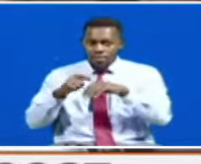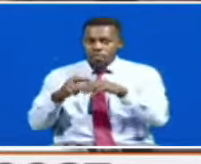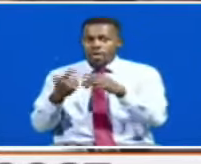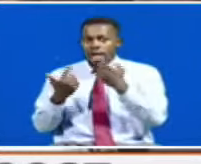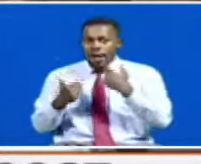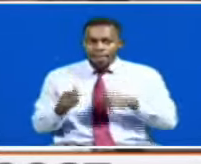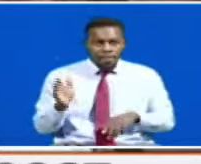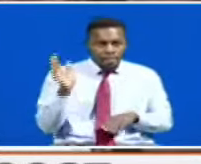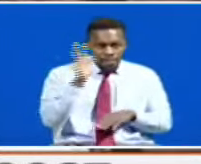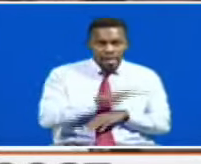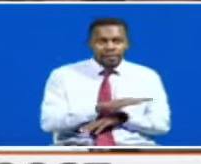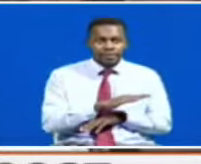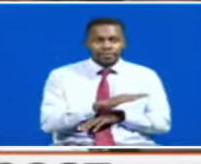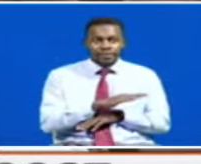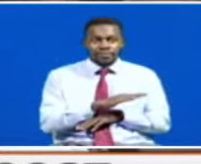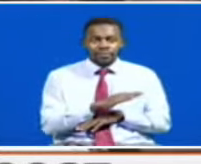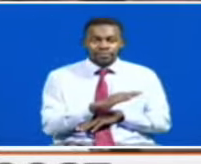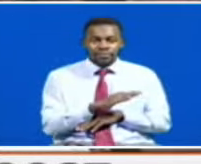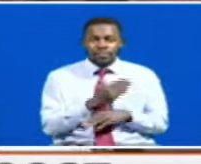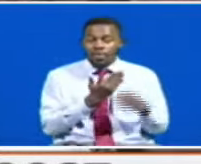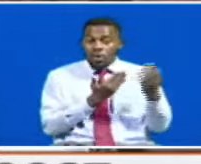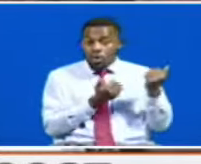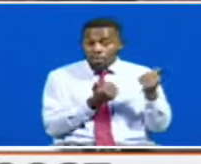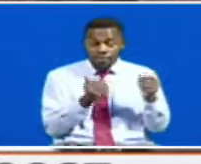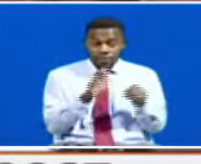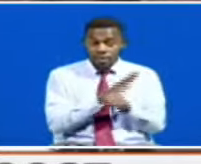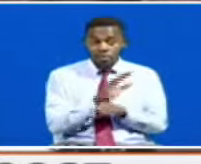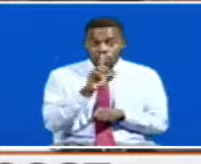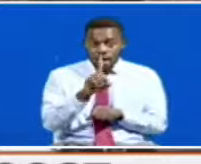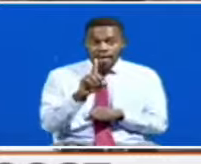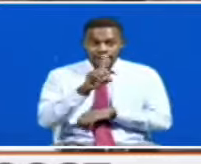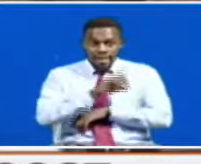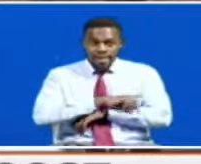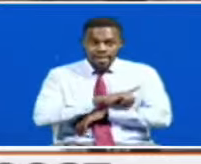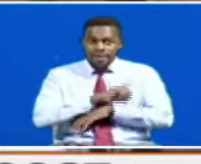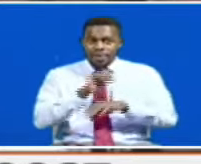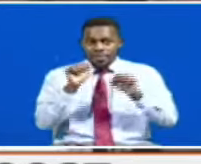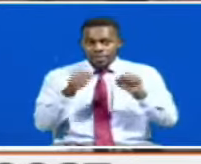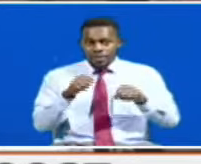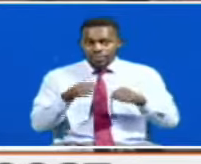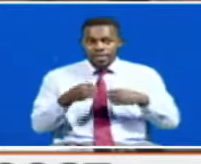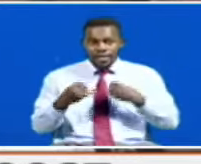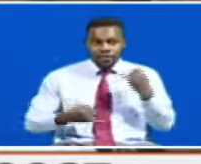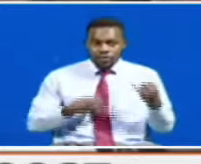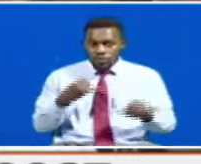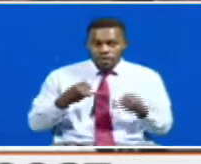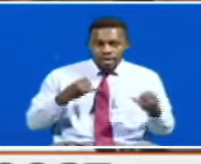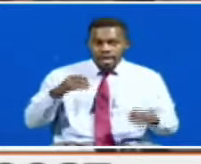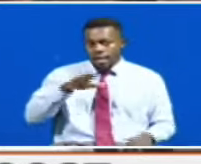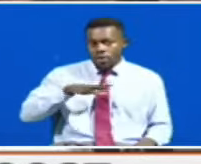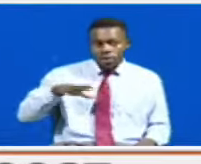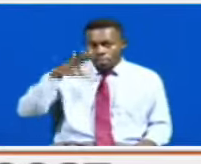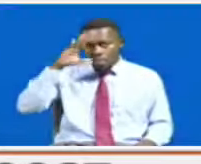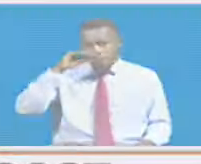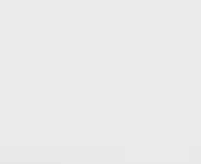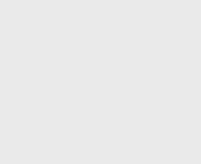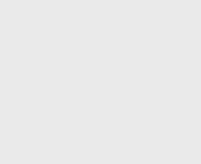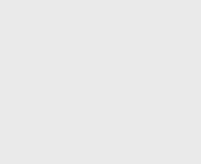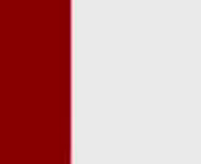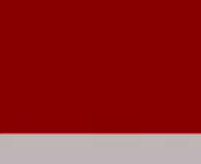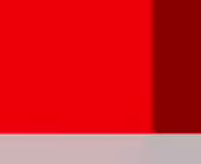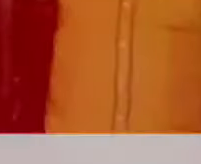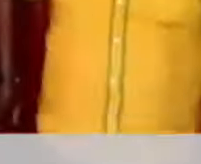and hopefully at one day we can have Mombasa as a turnaround port.